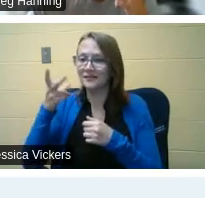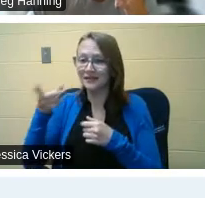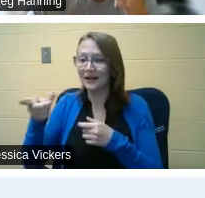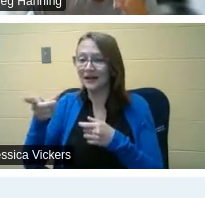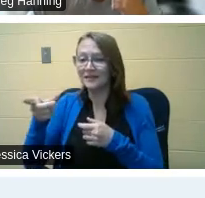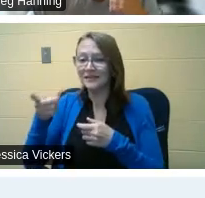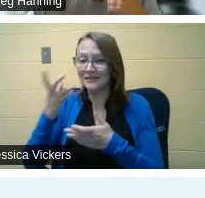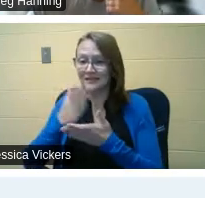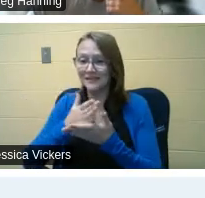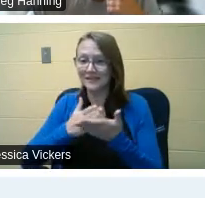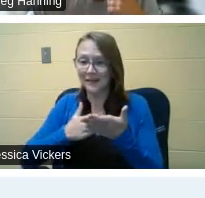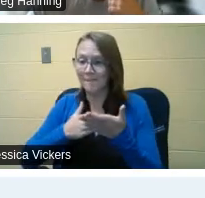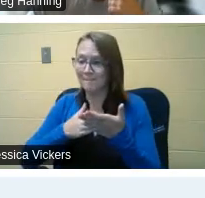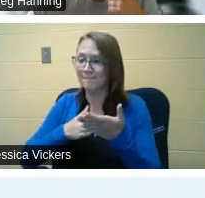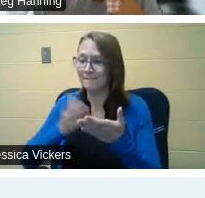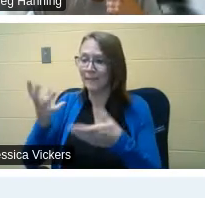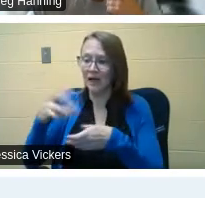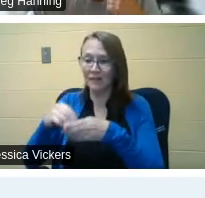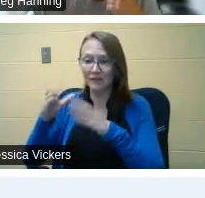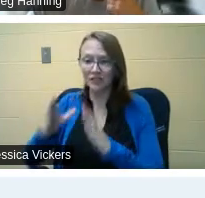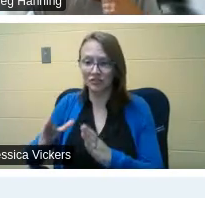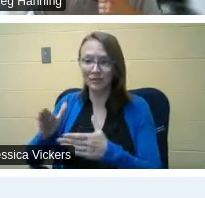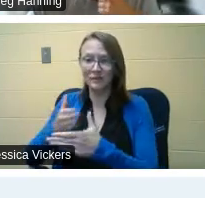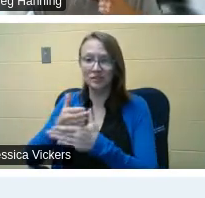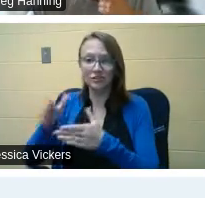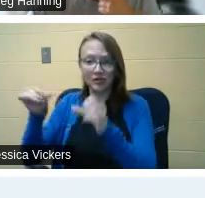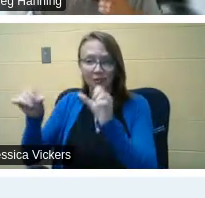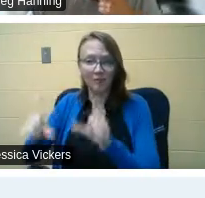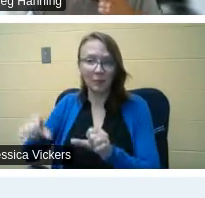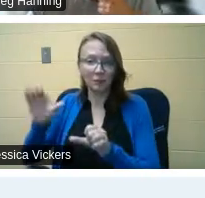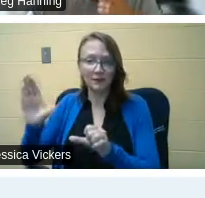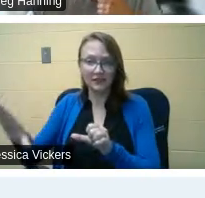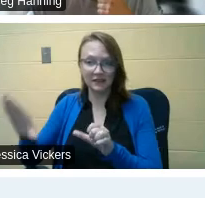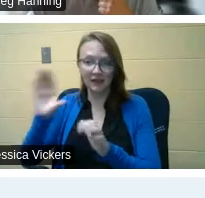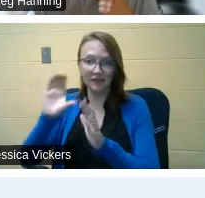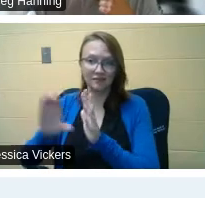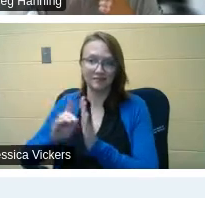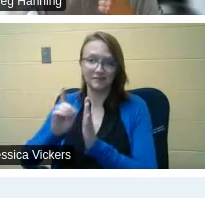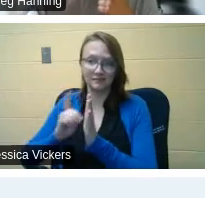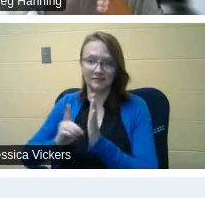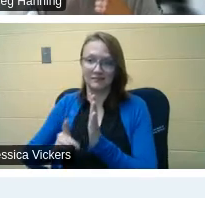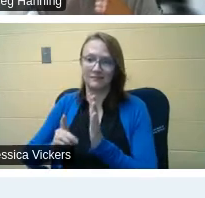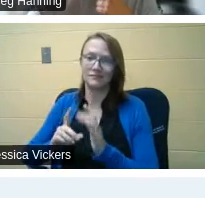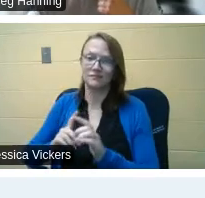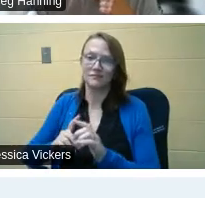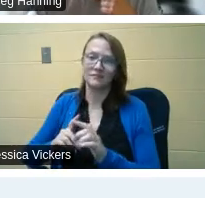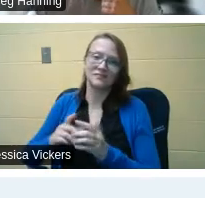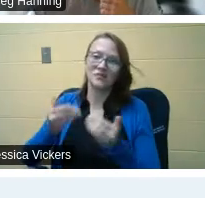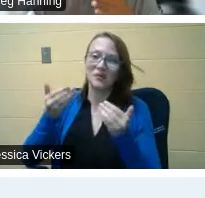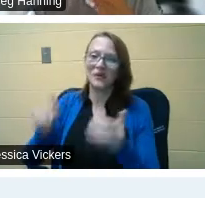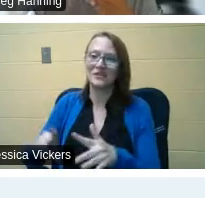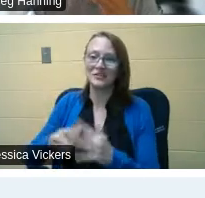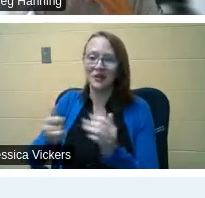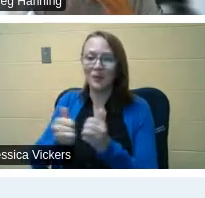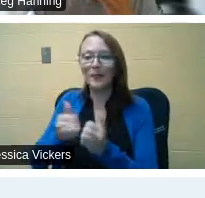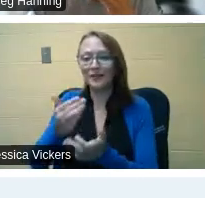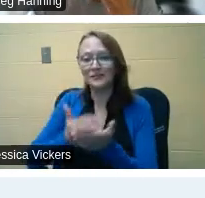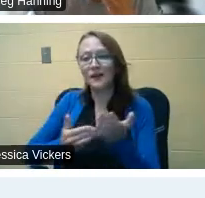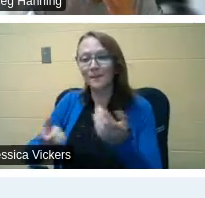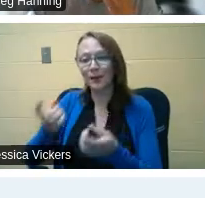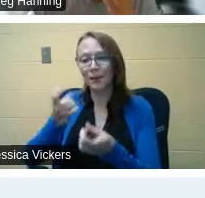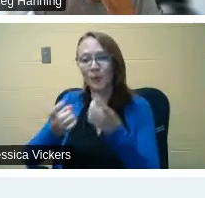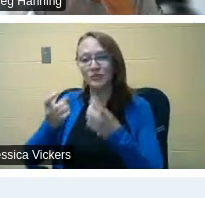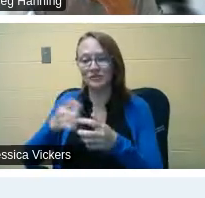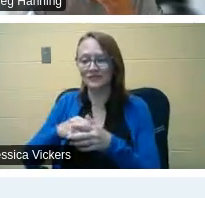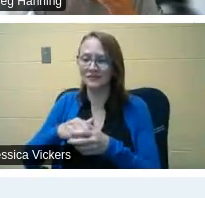been doing about OctoStudio. This is so great to see. And but let's get started with questions.